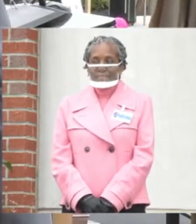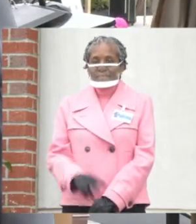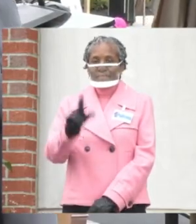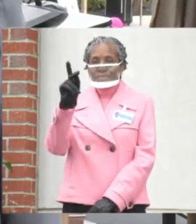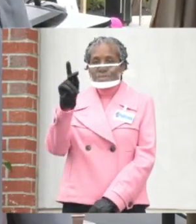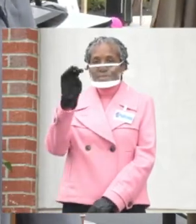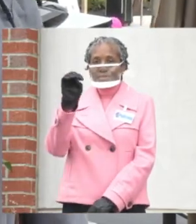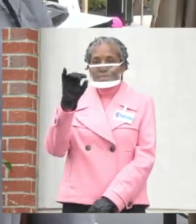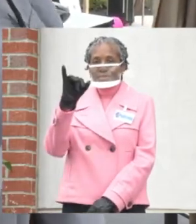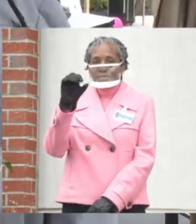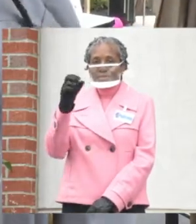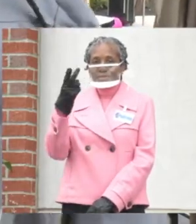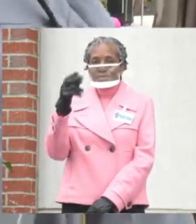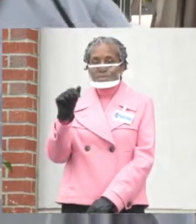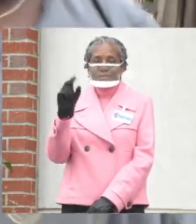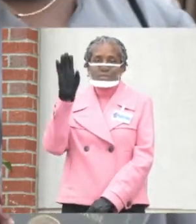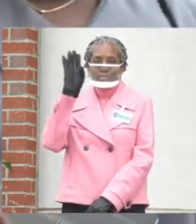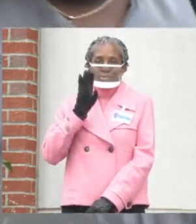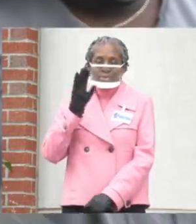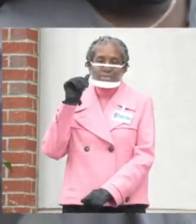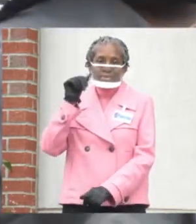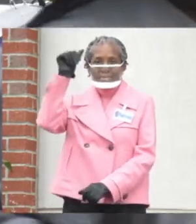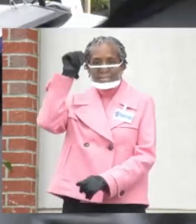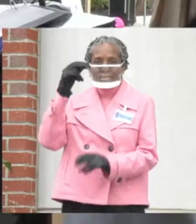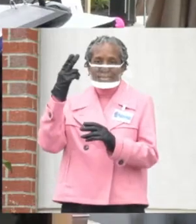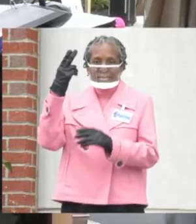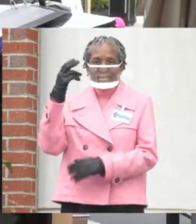Keisha Brown, Adult High School.